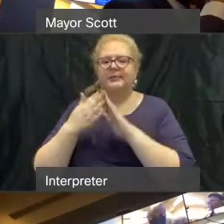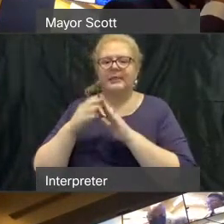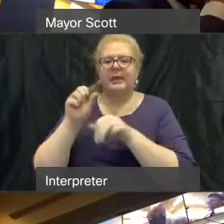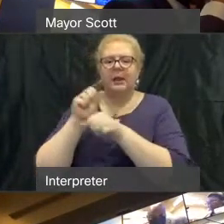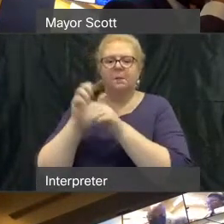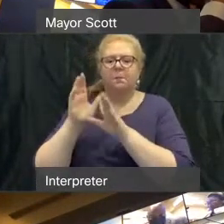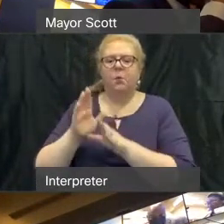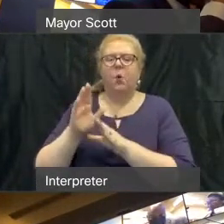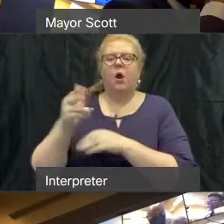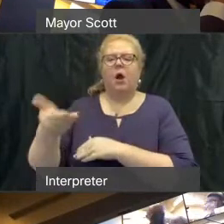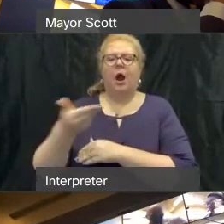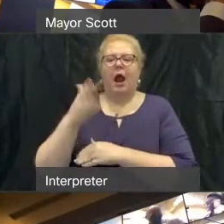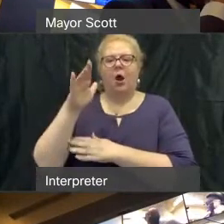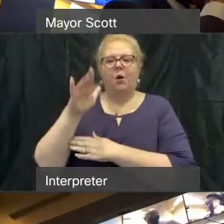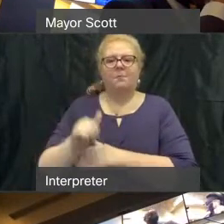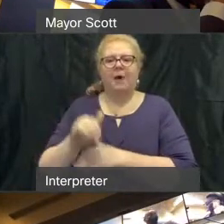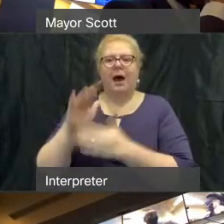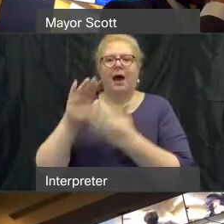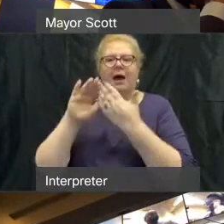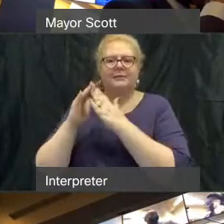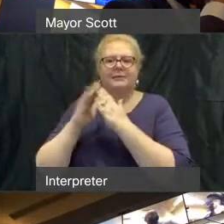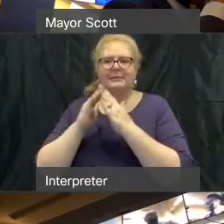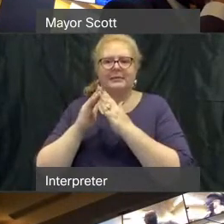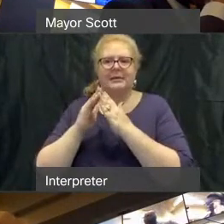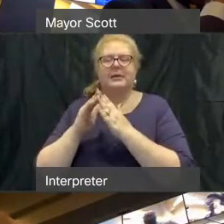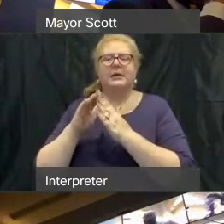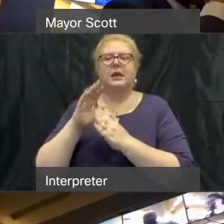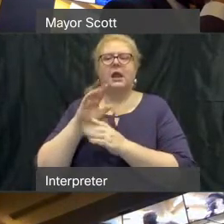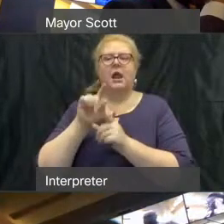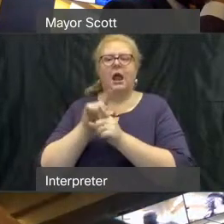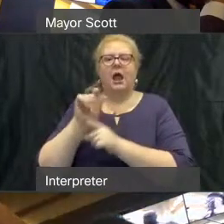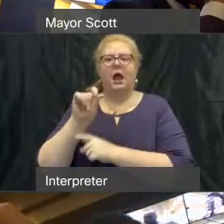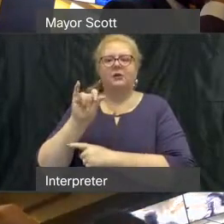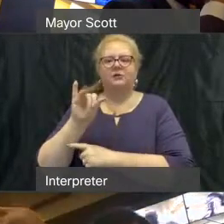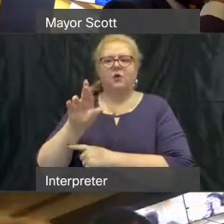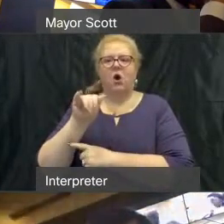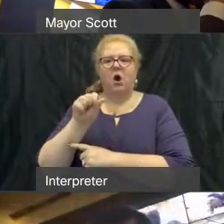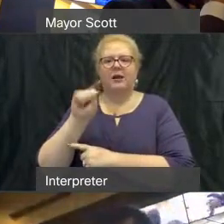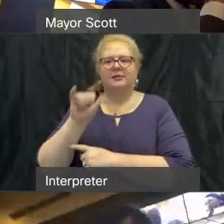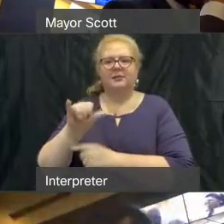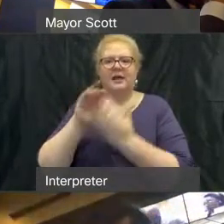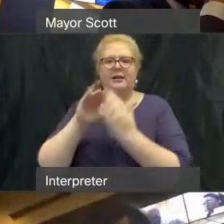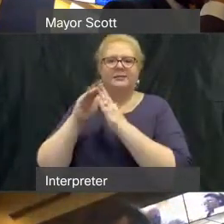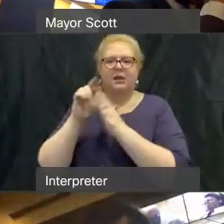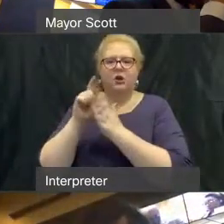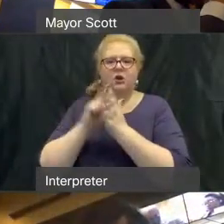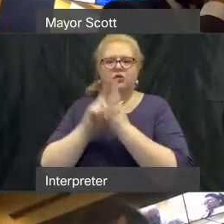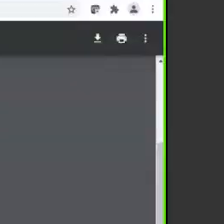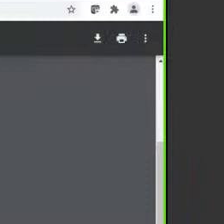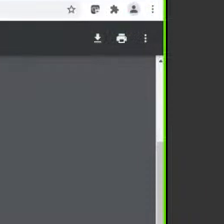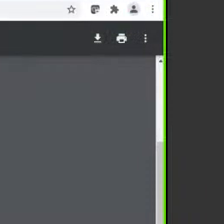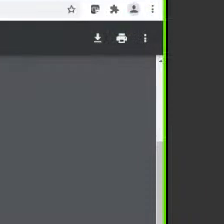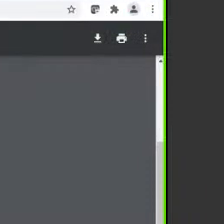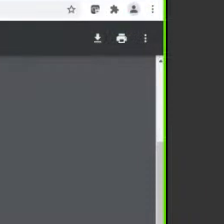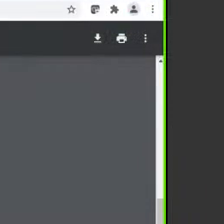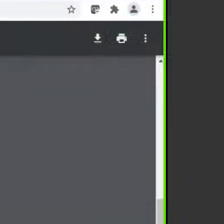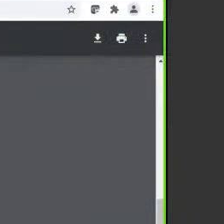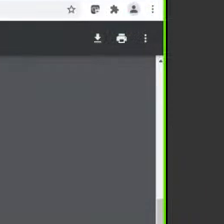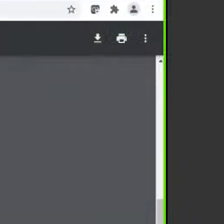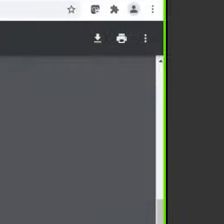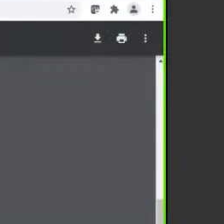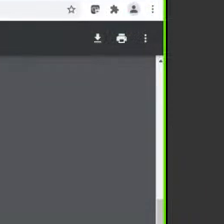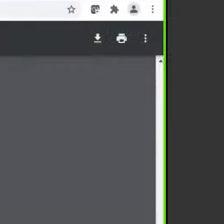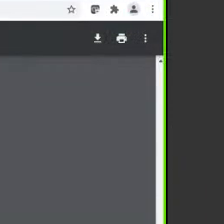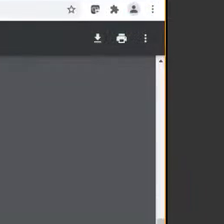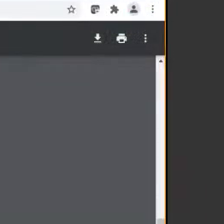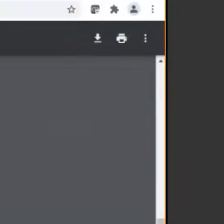person hired by the city is party, the city attorney or his authorized representative shall inform each member of the board of directors, including the mayor,